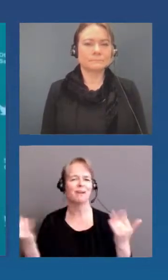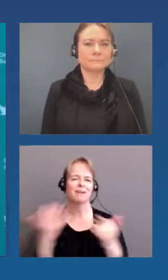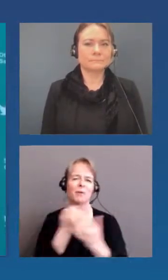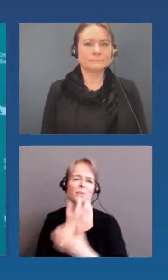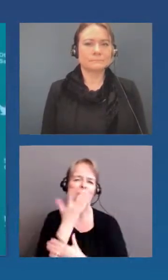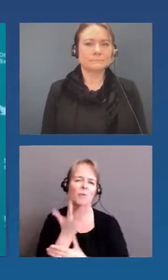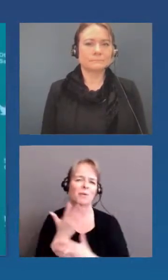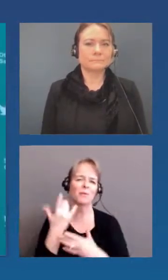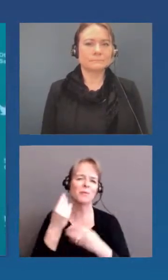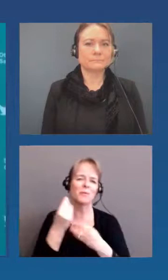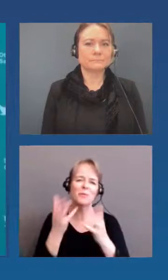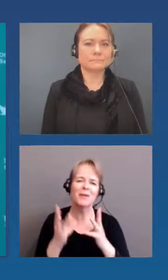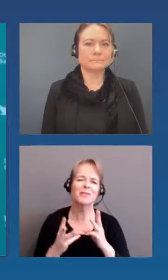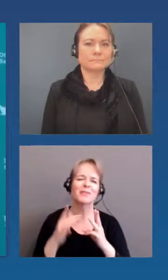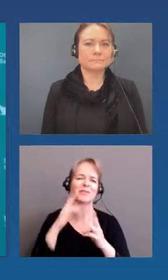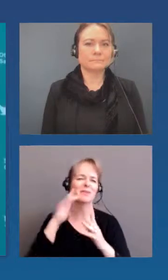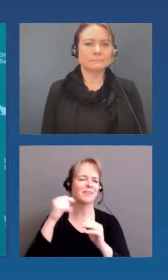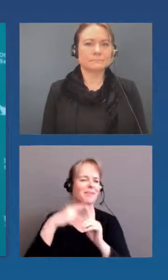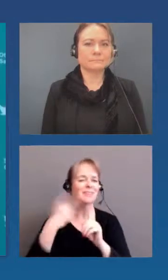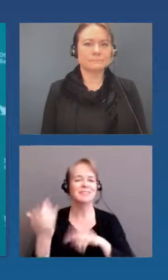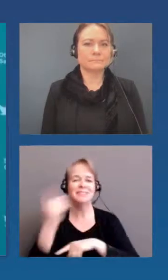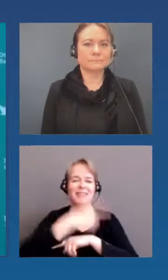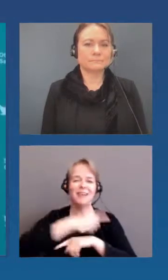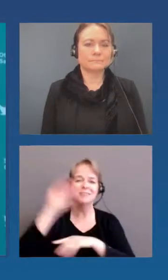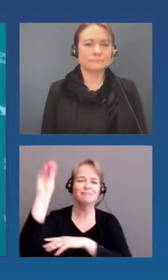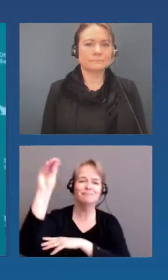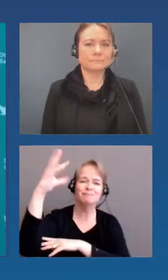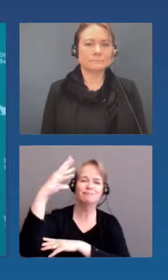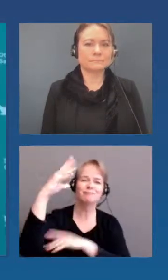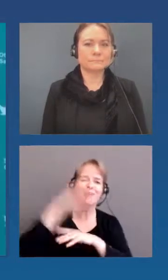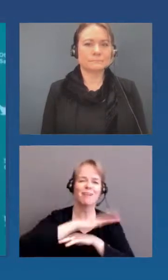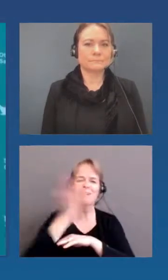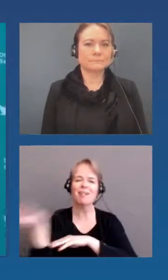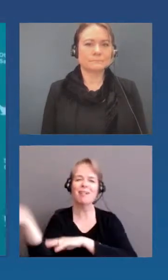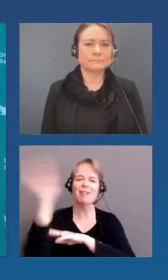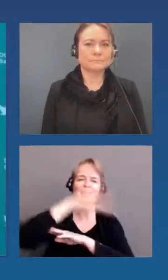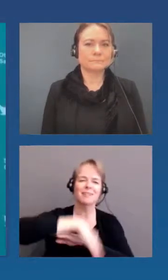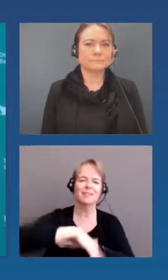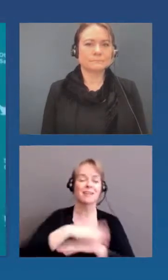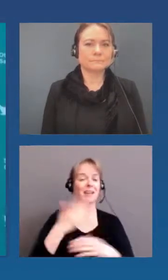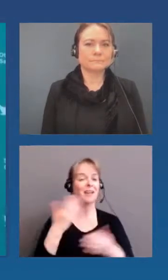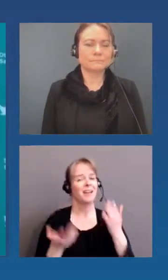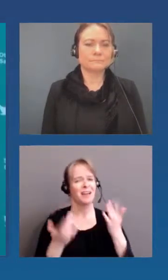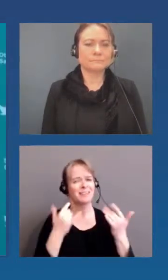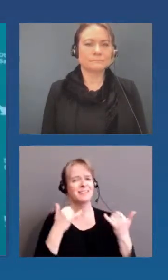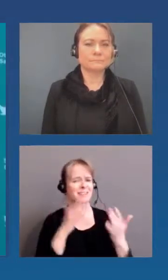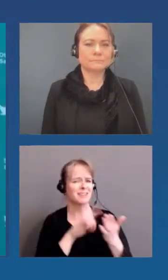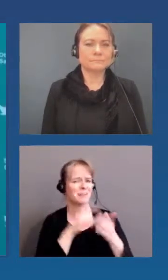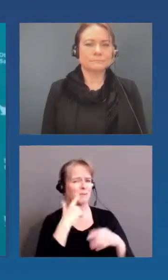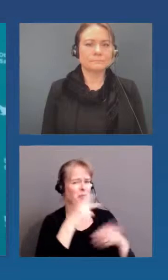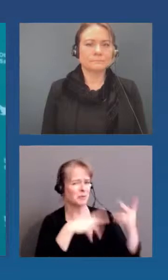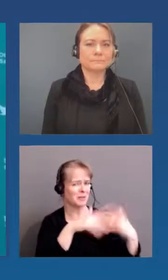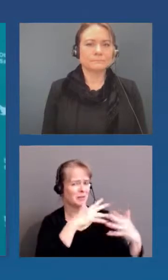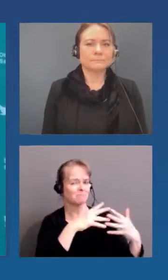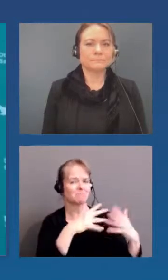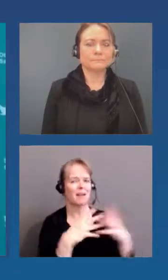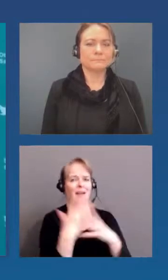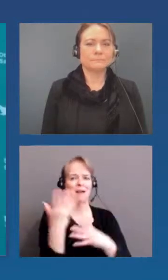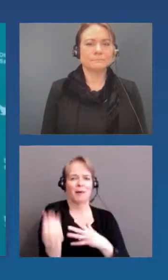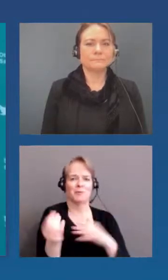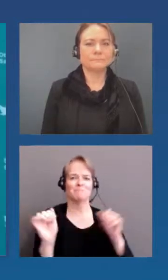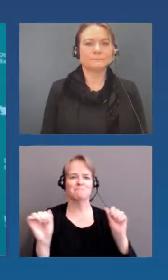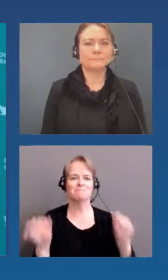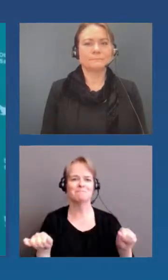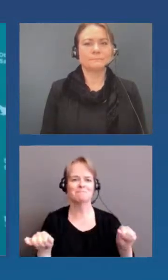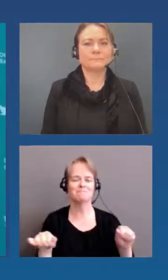and for those who might not enjoy winter as much as others, the desire to spend more time outdoors. So I found myself feeling hopeful about